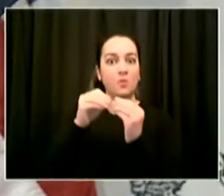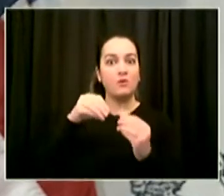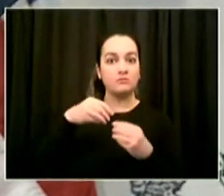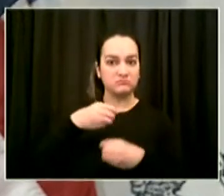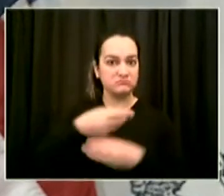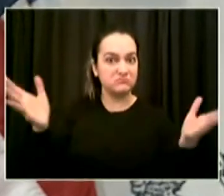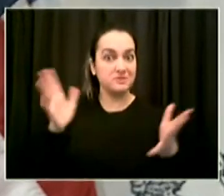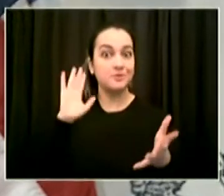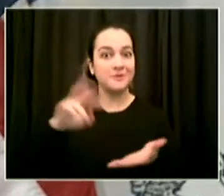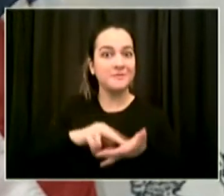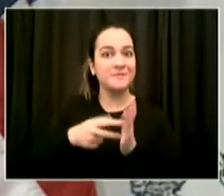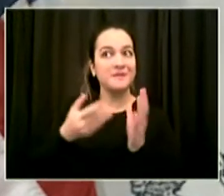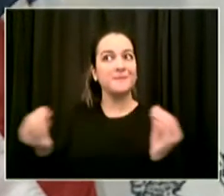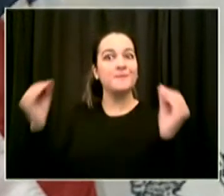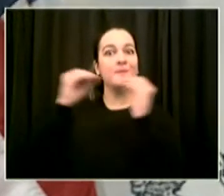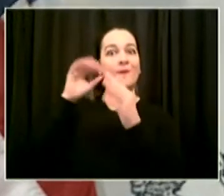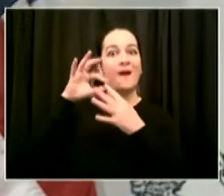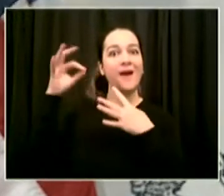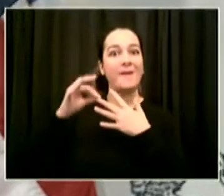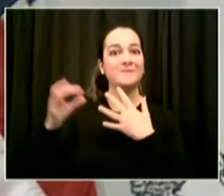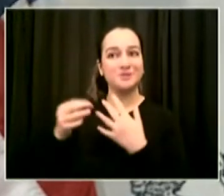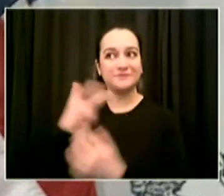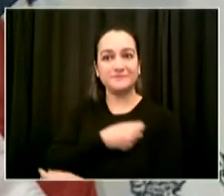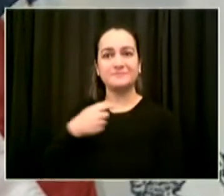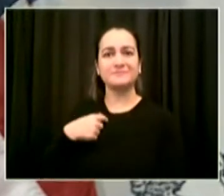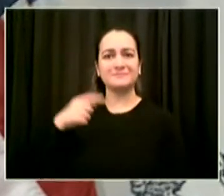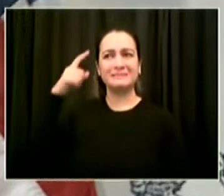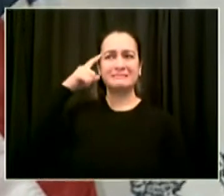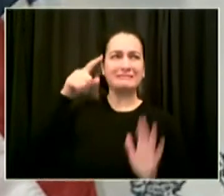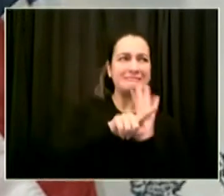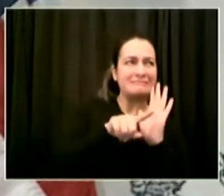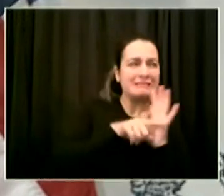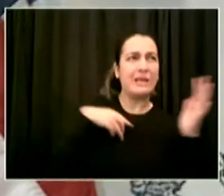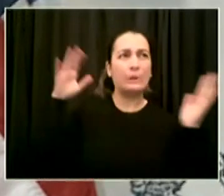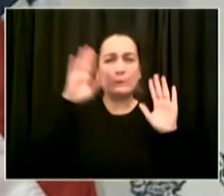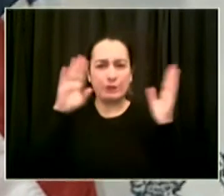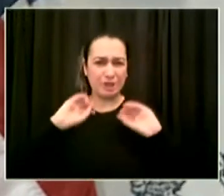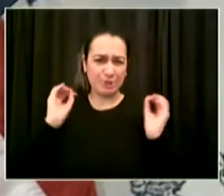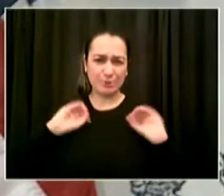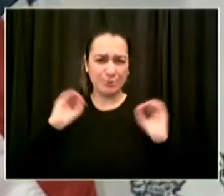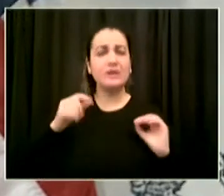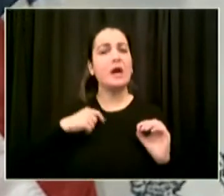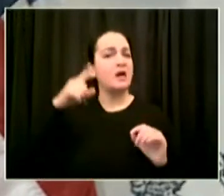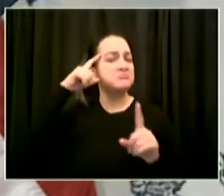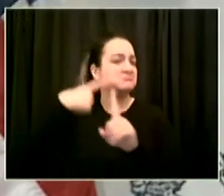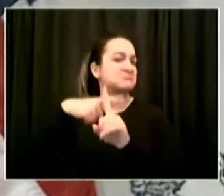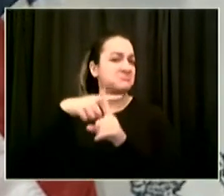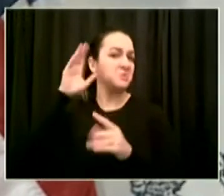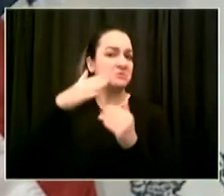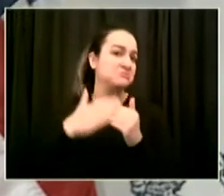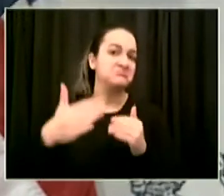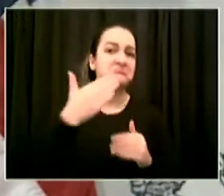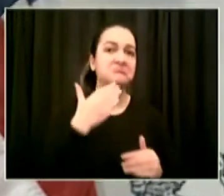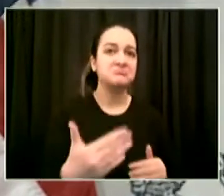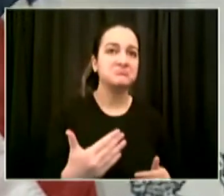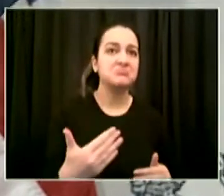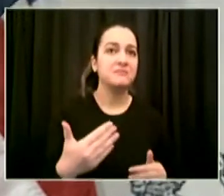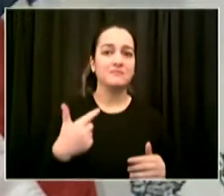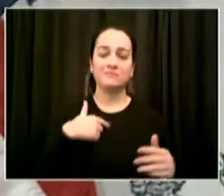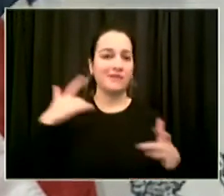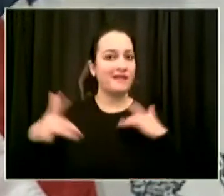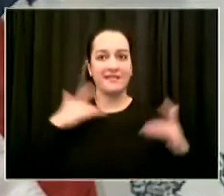what day. Definitely looking forward to the big 24-hour sites being up and running in addition to all of those neighborhood sites. We need